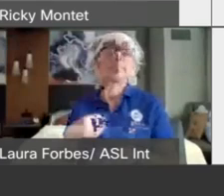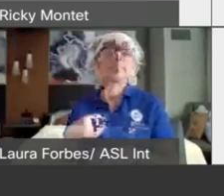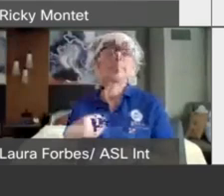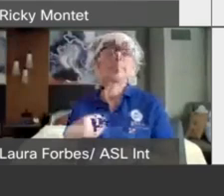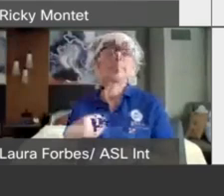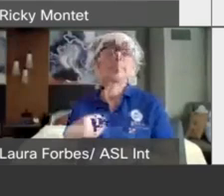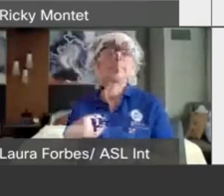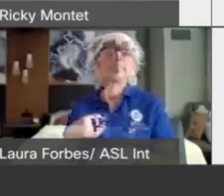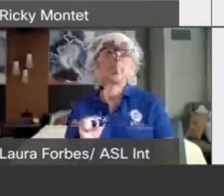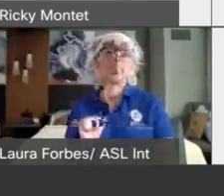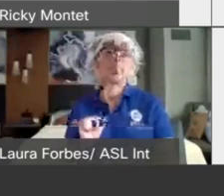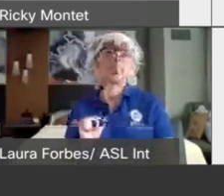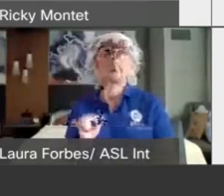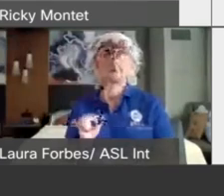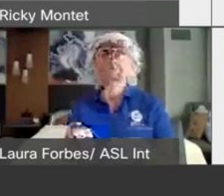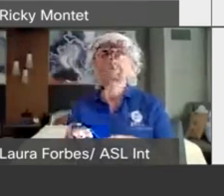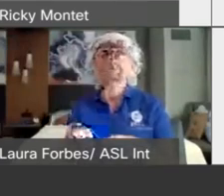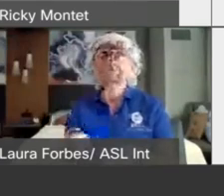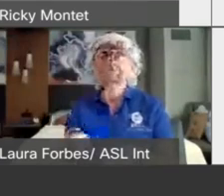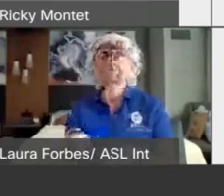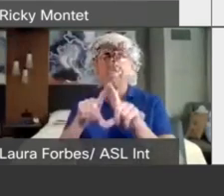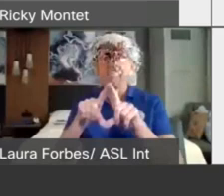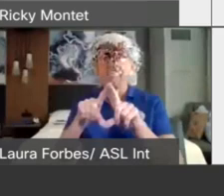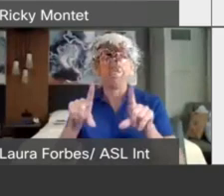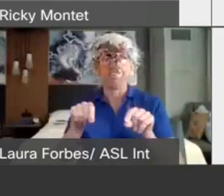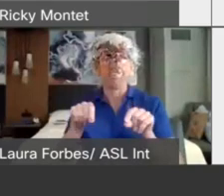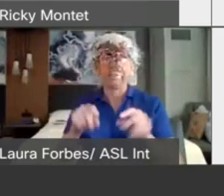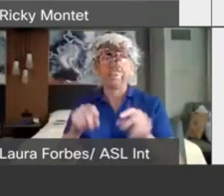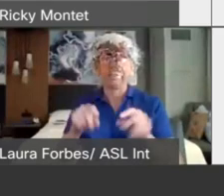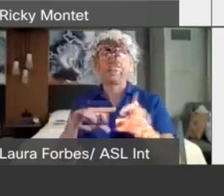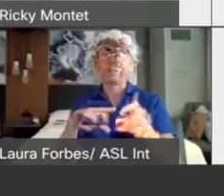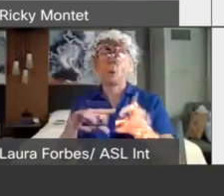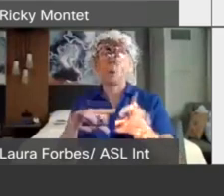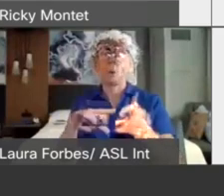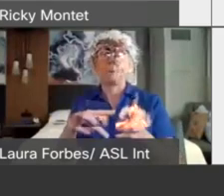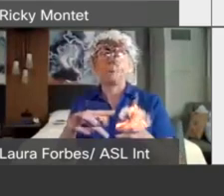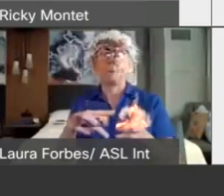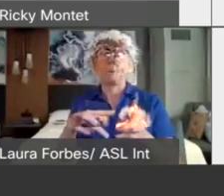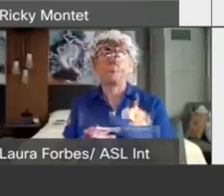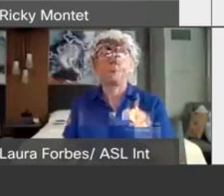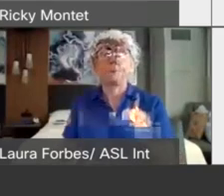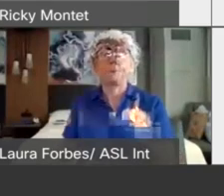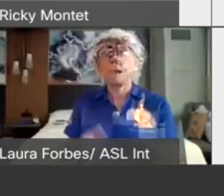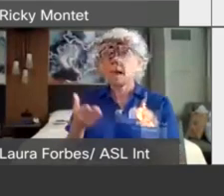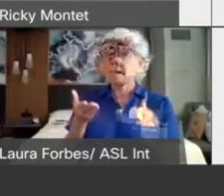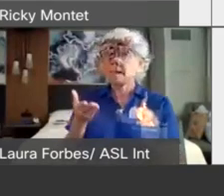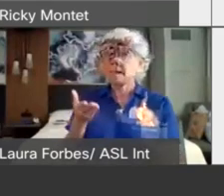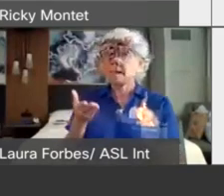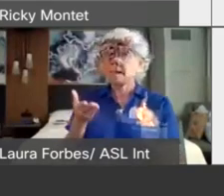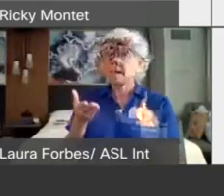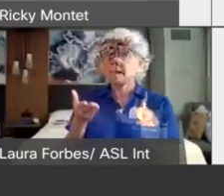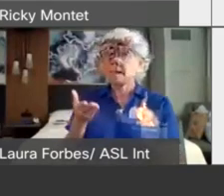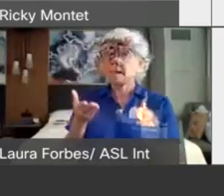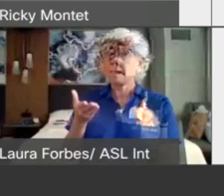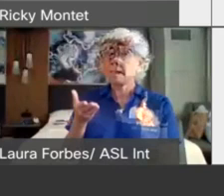those receipts for possible reimbursement. Great. Now, this is a different type of question, but a